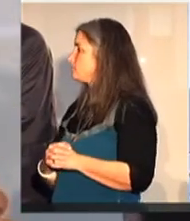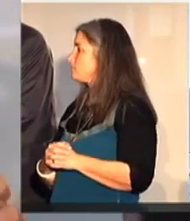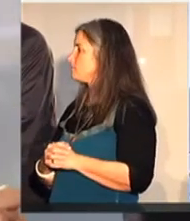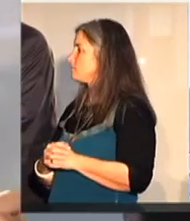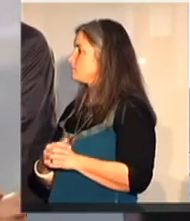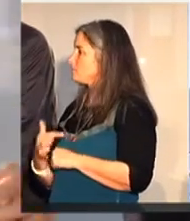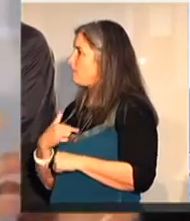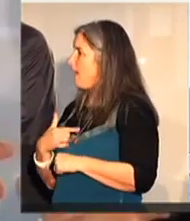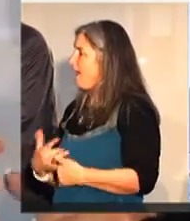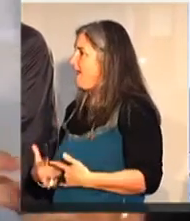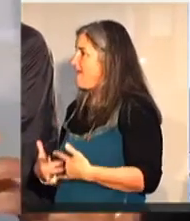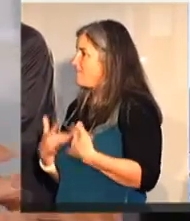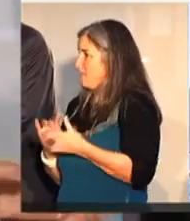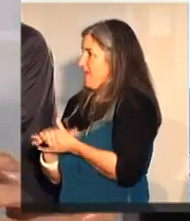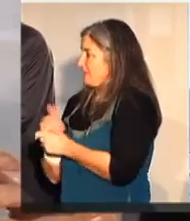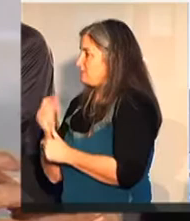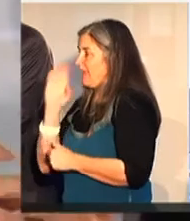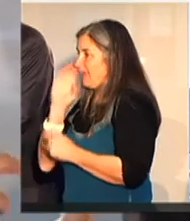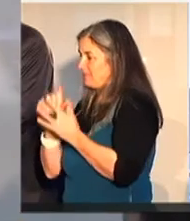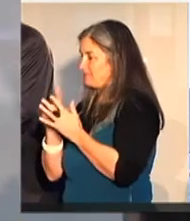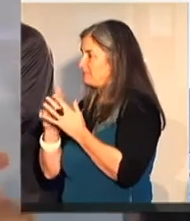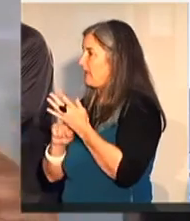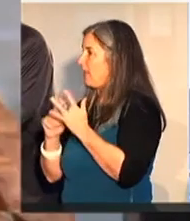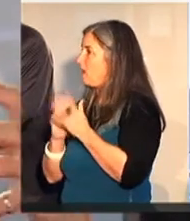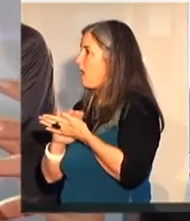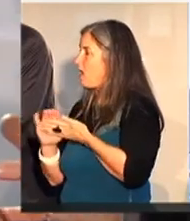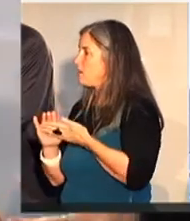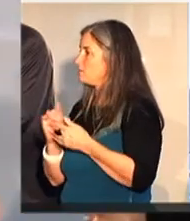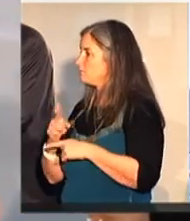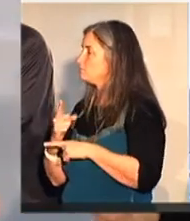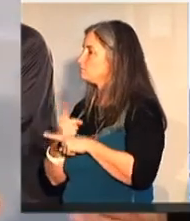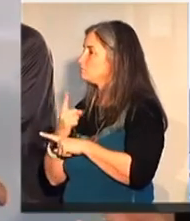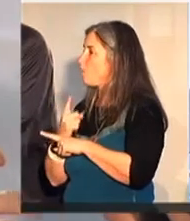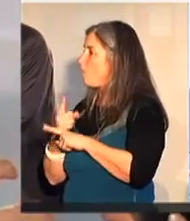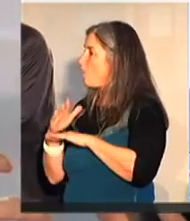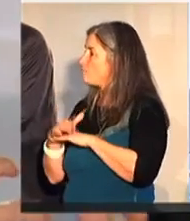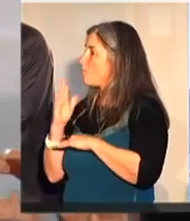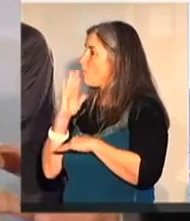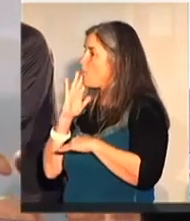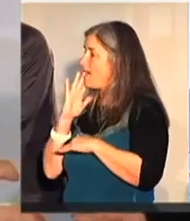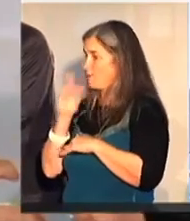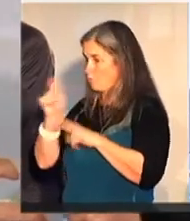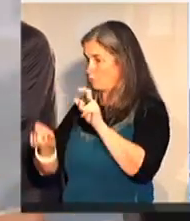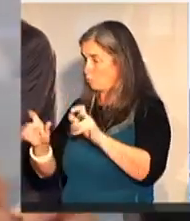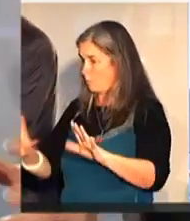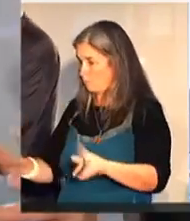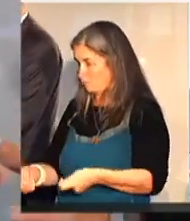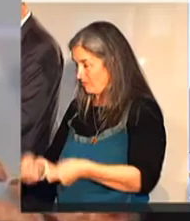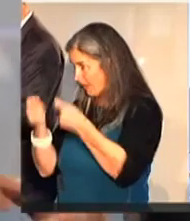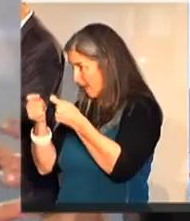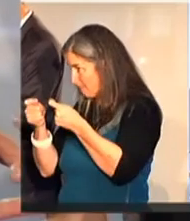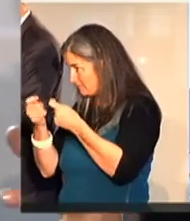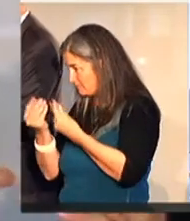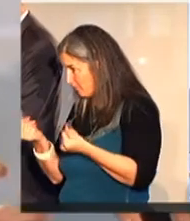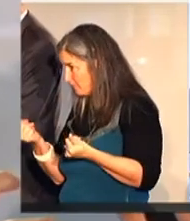really encouraged to hear Delia talk about how when something is brought up by consumers, there is